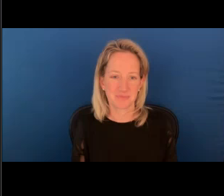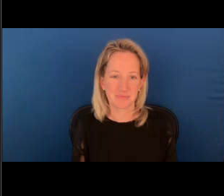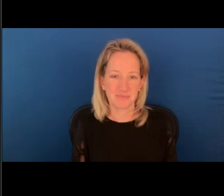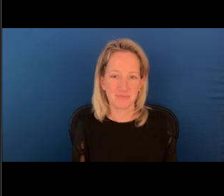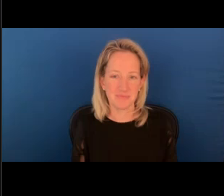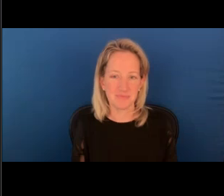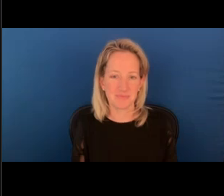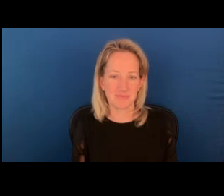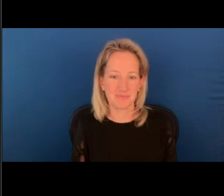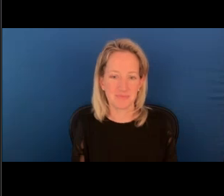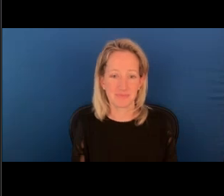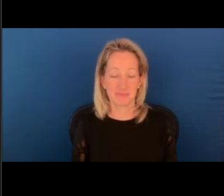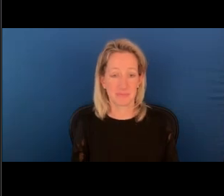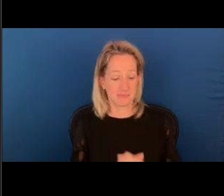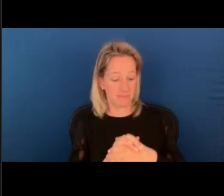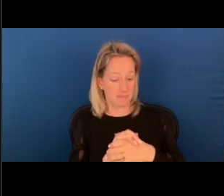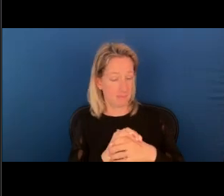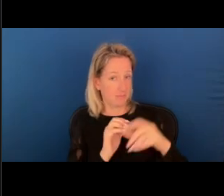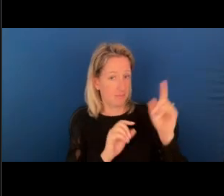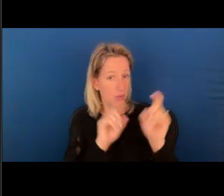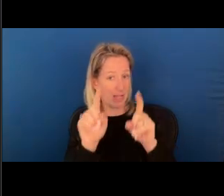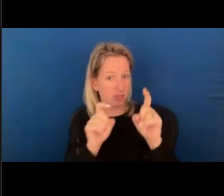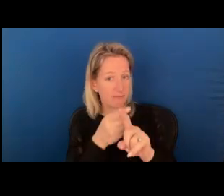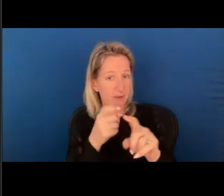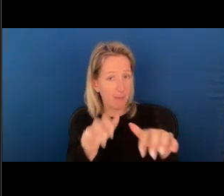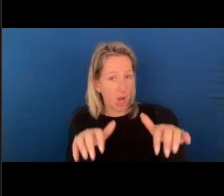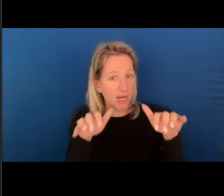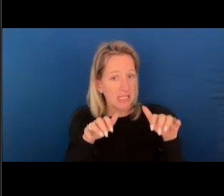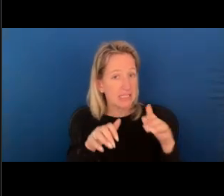We have some time for questions. Do we have any questions in the audience?